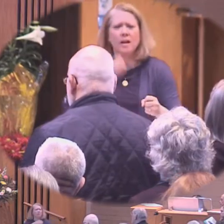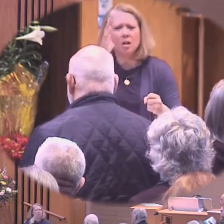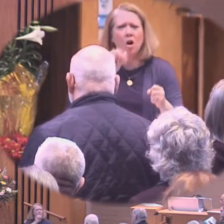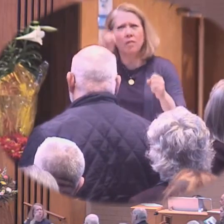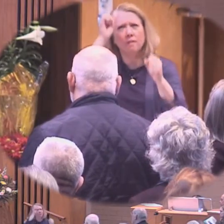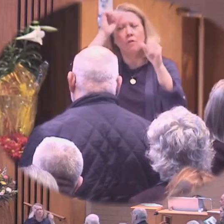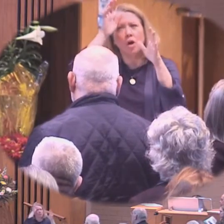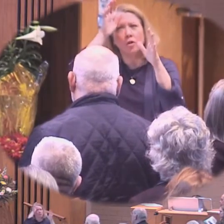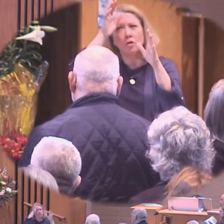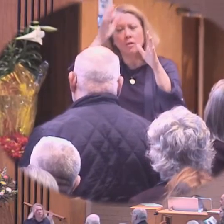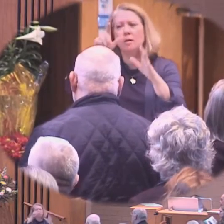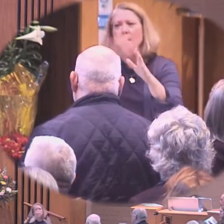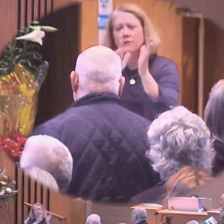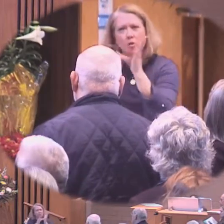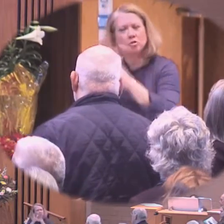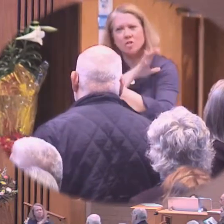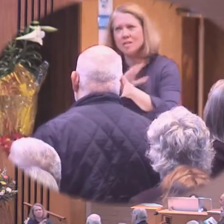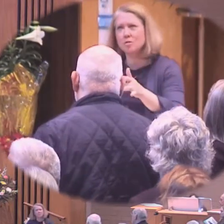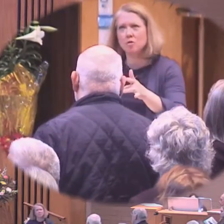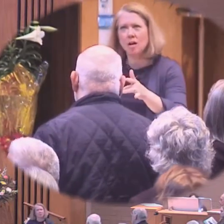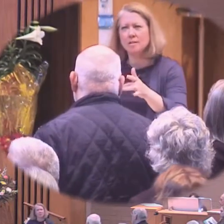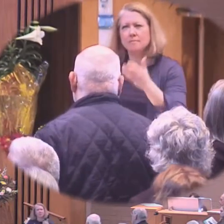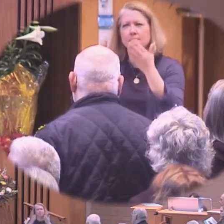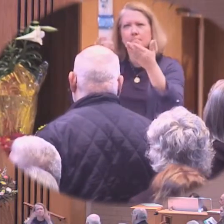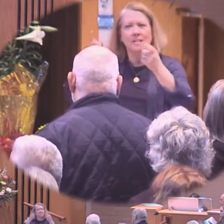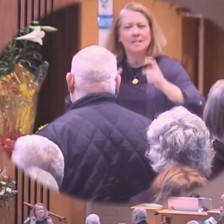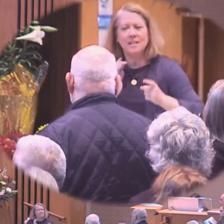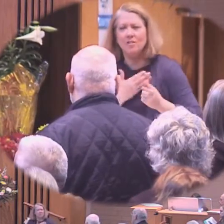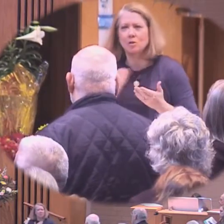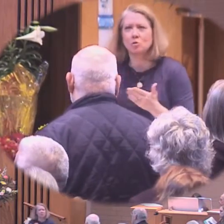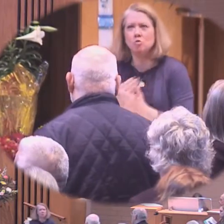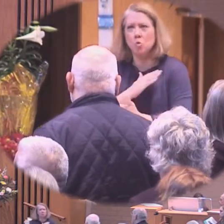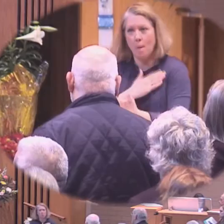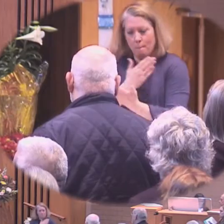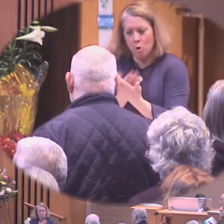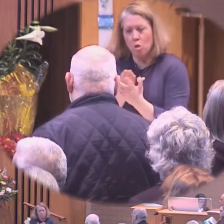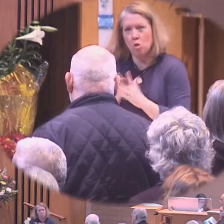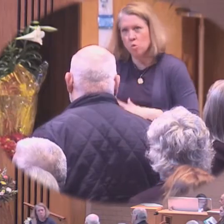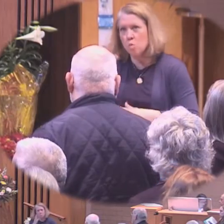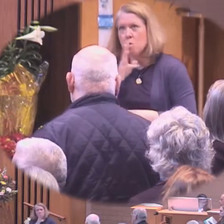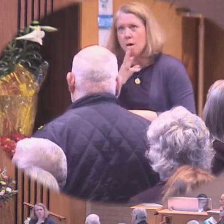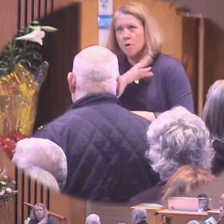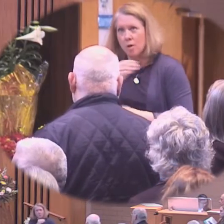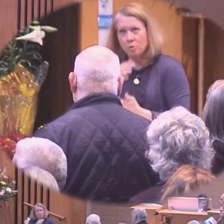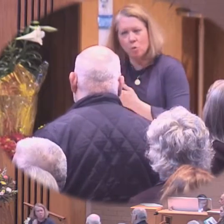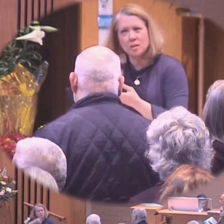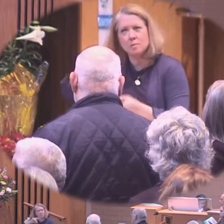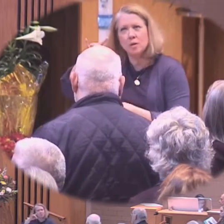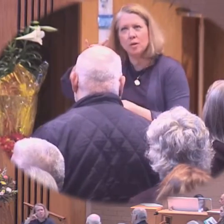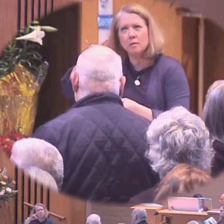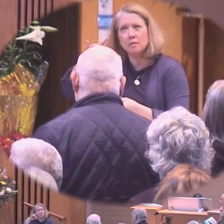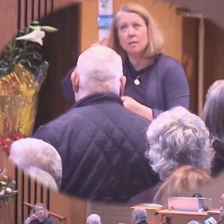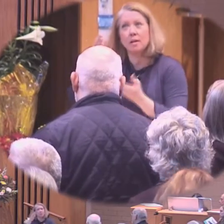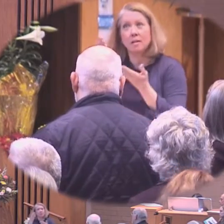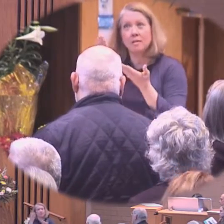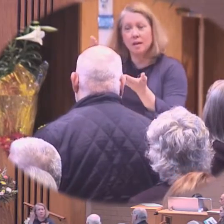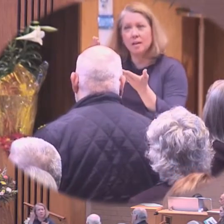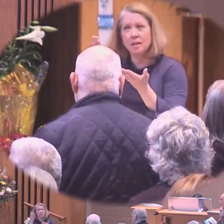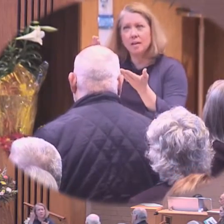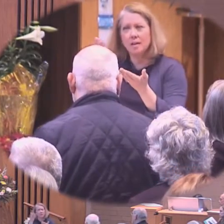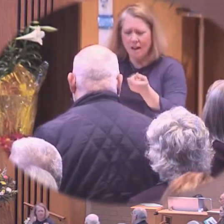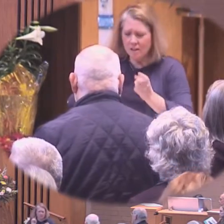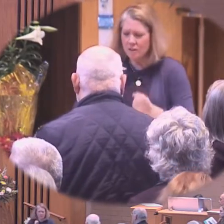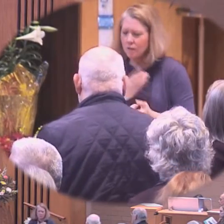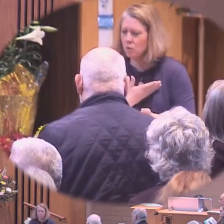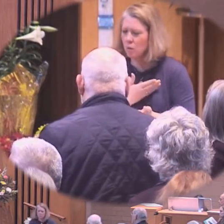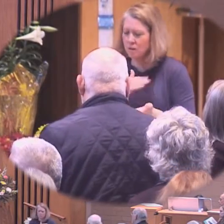the Father of our Lord Jesus Christ, who has given us new birth by water and the Holy Spirit, and bestowed on